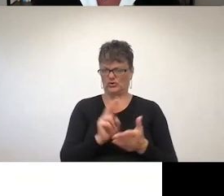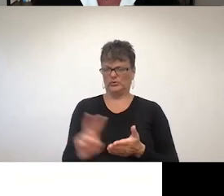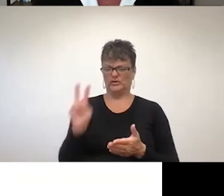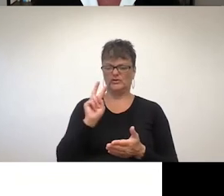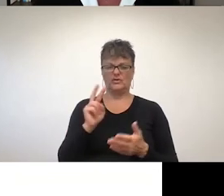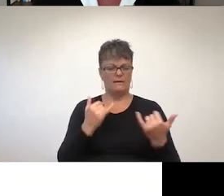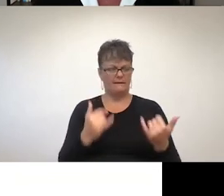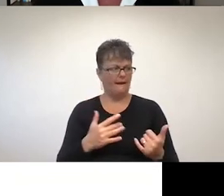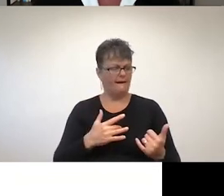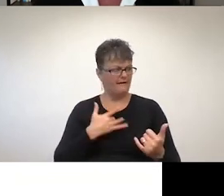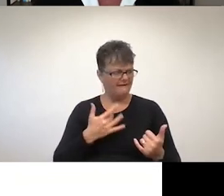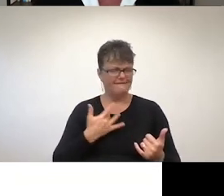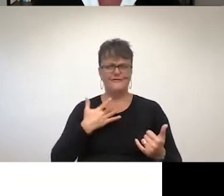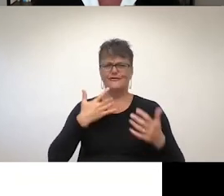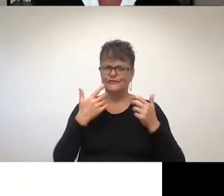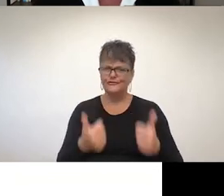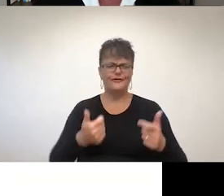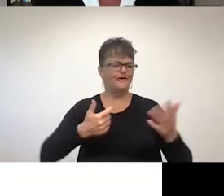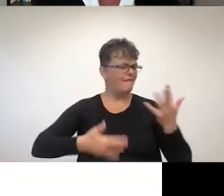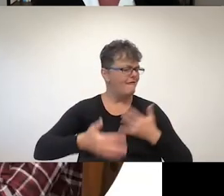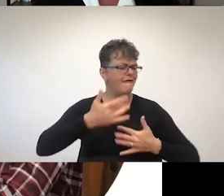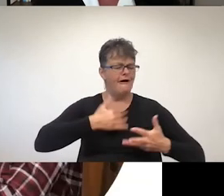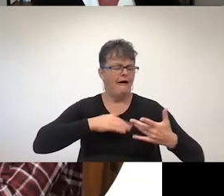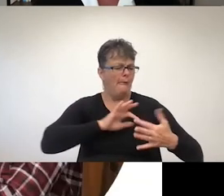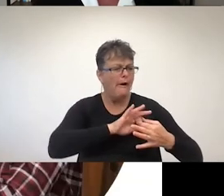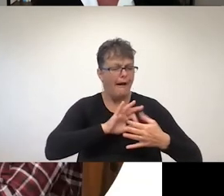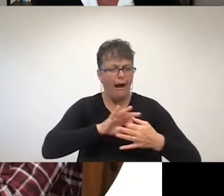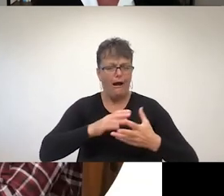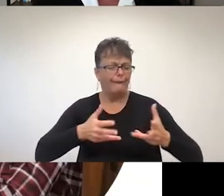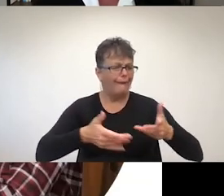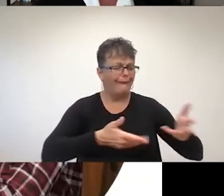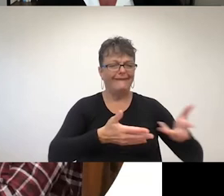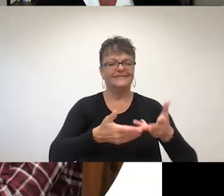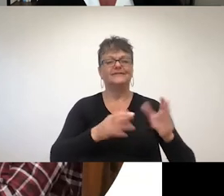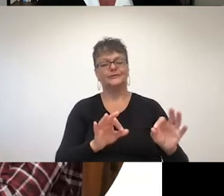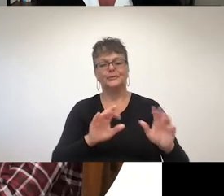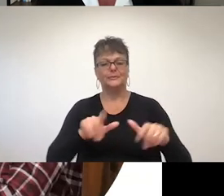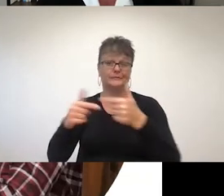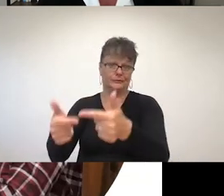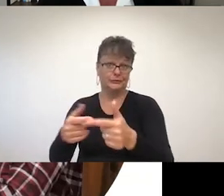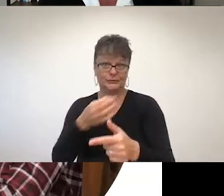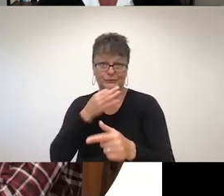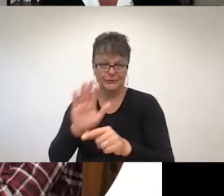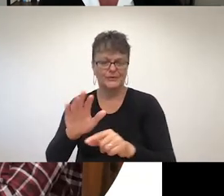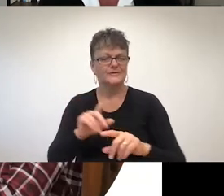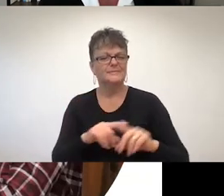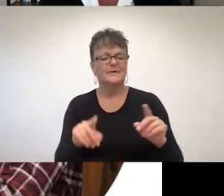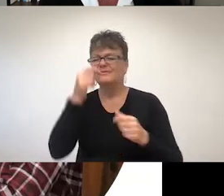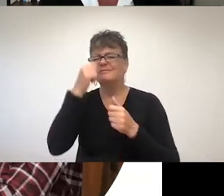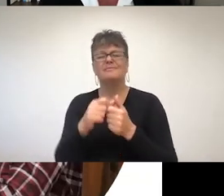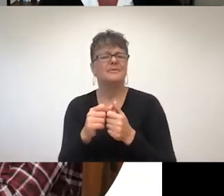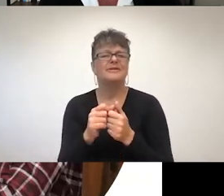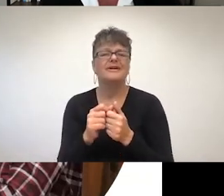good. People are out and about and those spontaneous connections are happening. Let's remember that it is about the people in